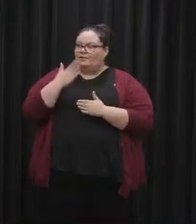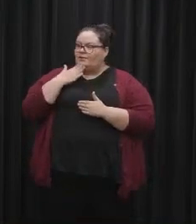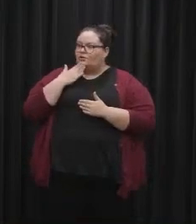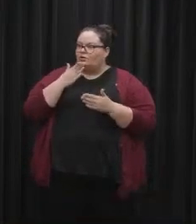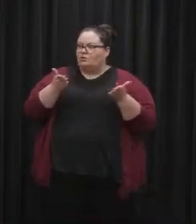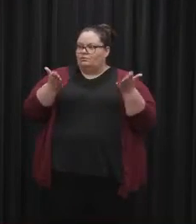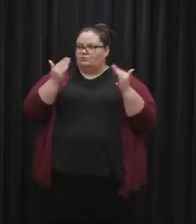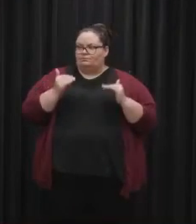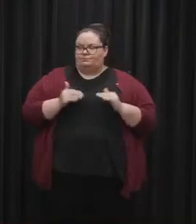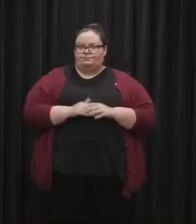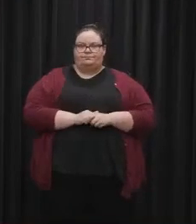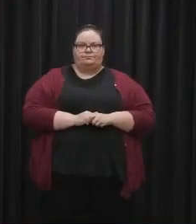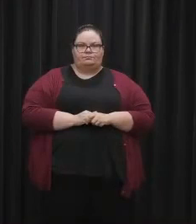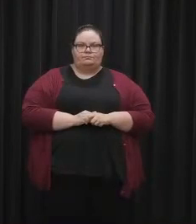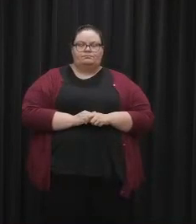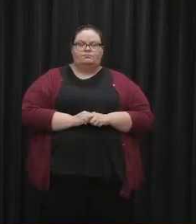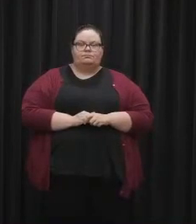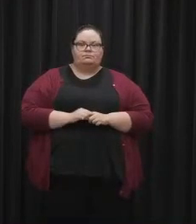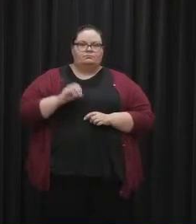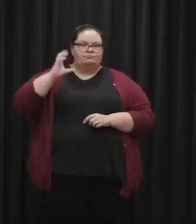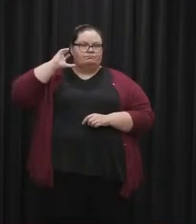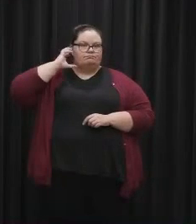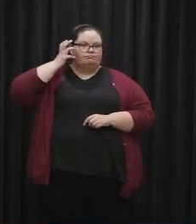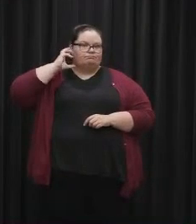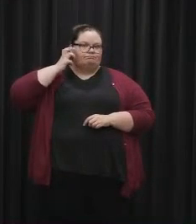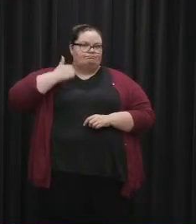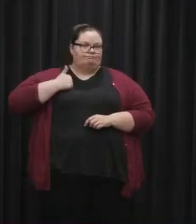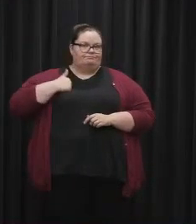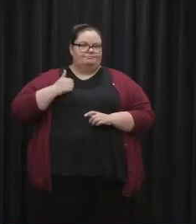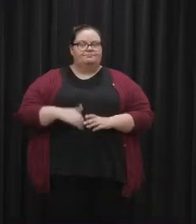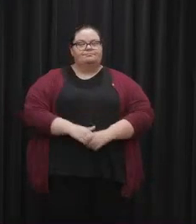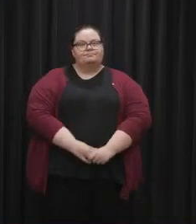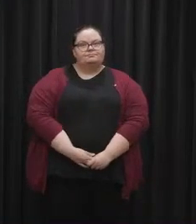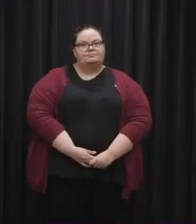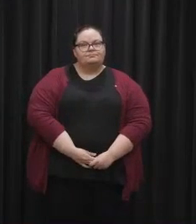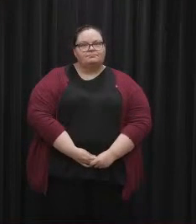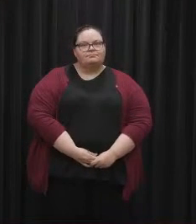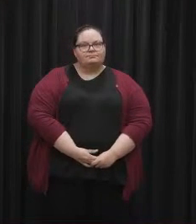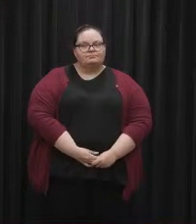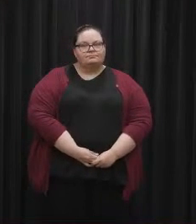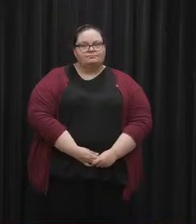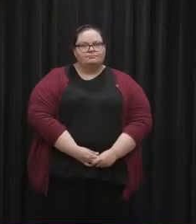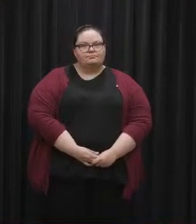Mr. Silberman. Thank you, Doctor. Will the net fall, Radio Canada?